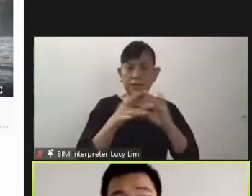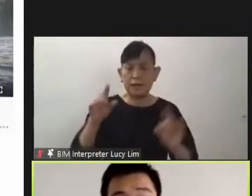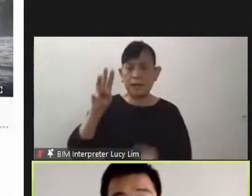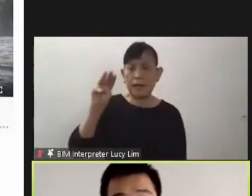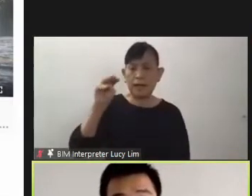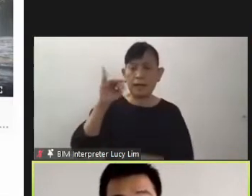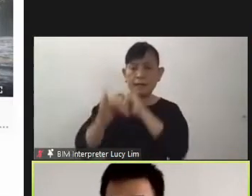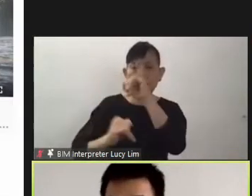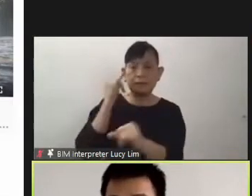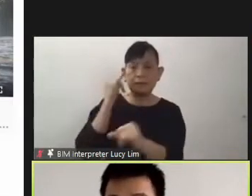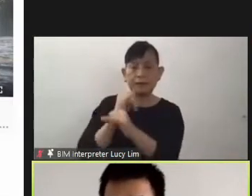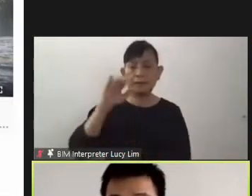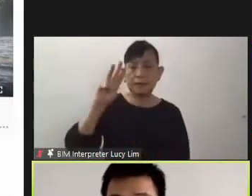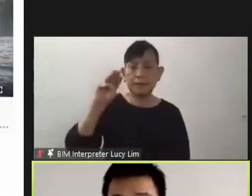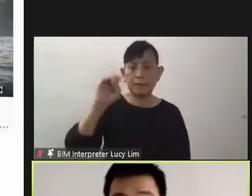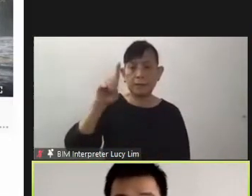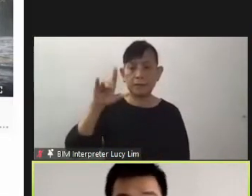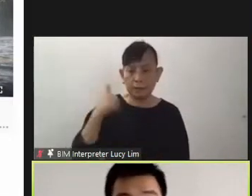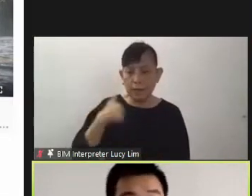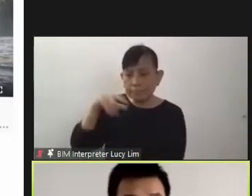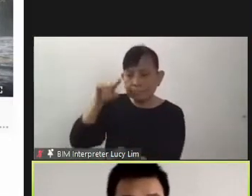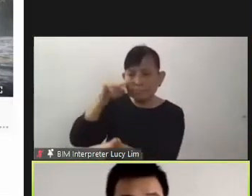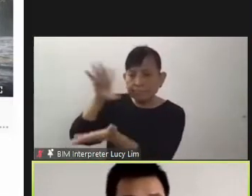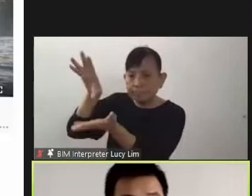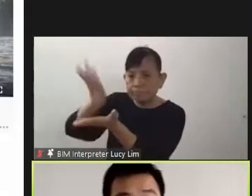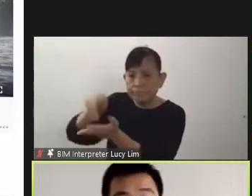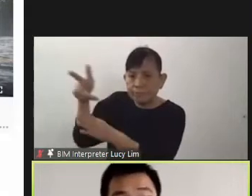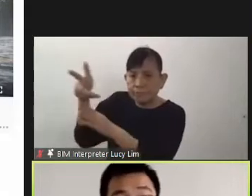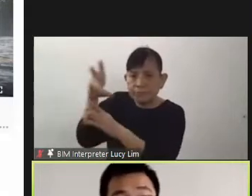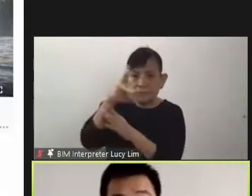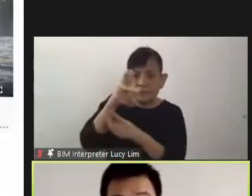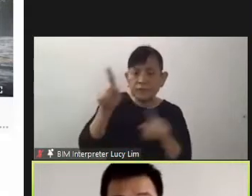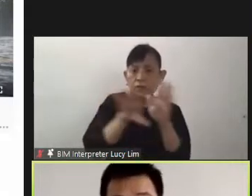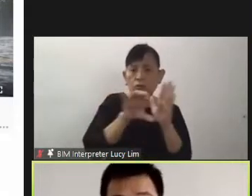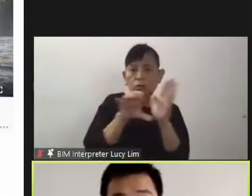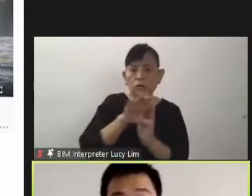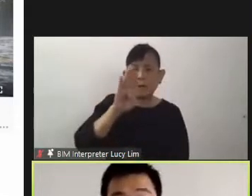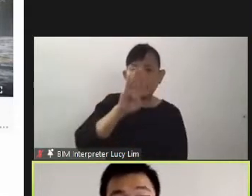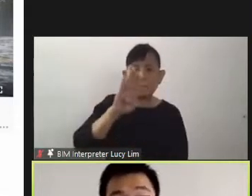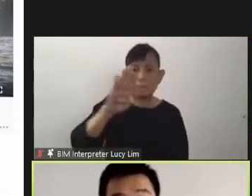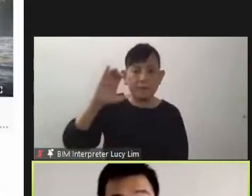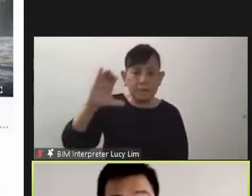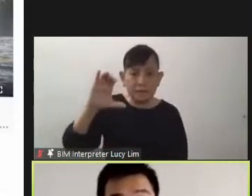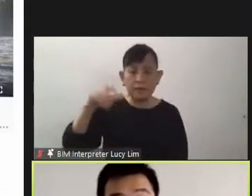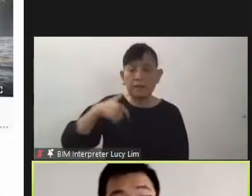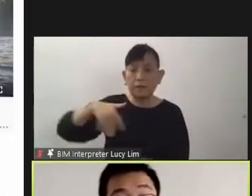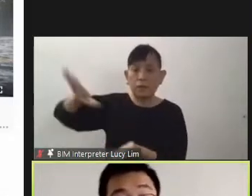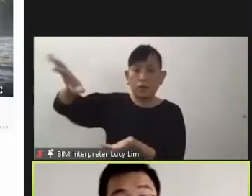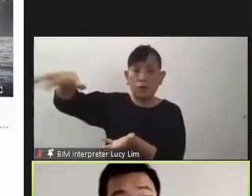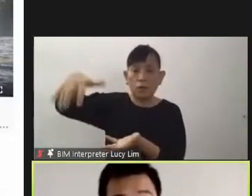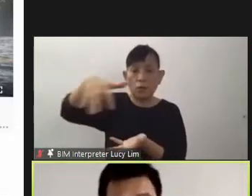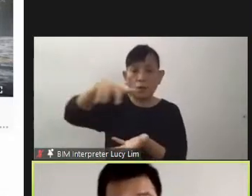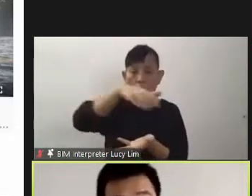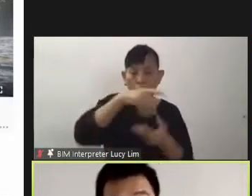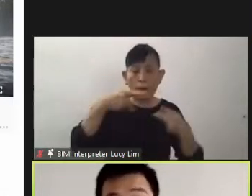Malaysia to document the problem. For example, like BBC, they came here to collect their plastic waste from